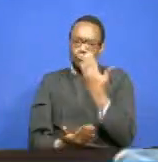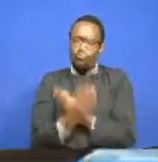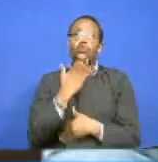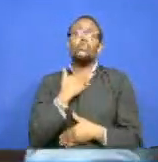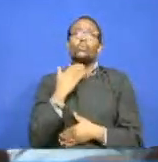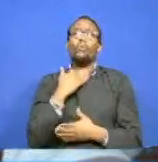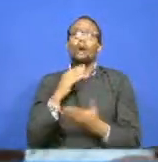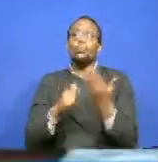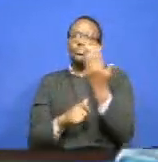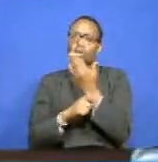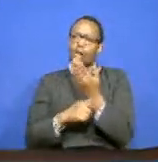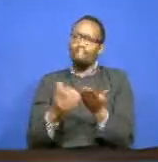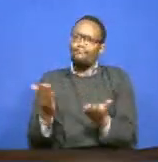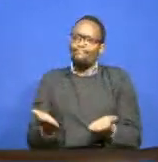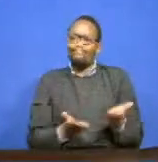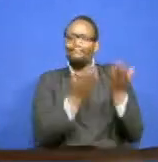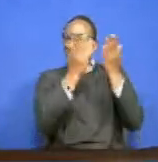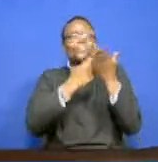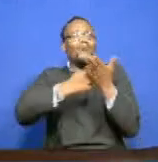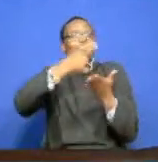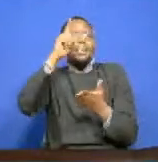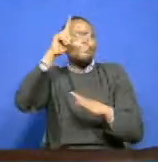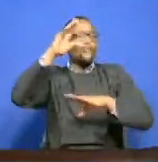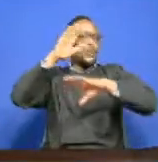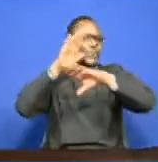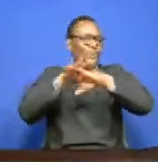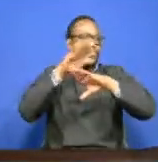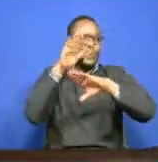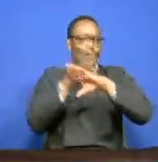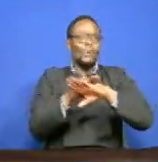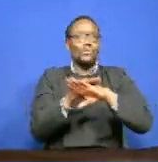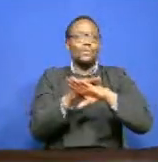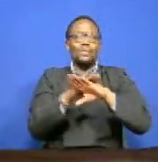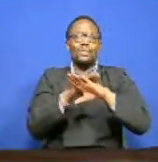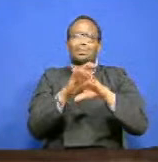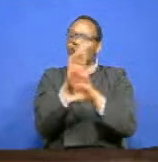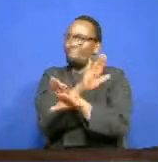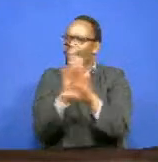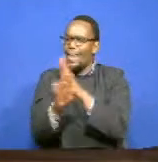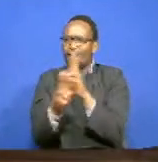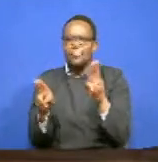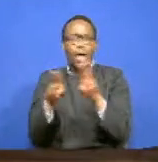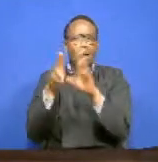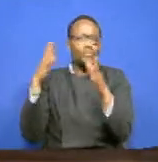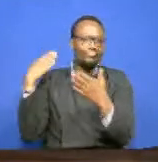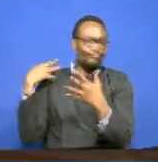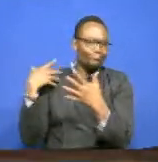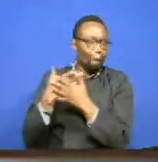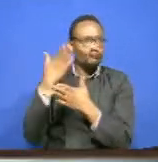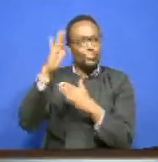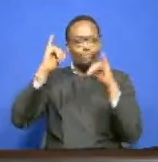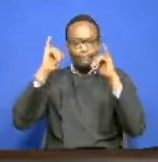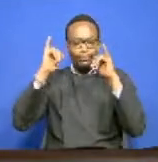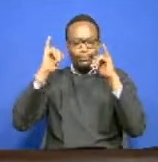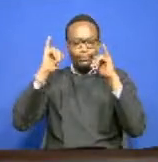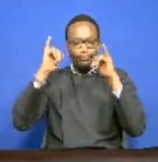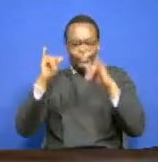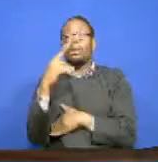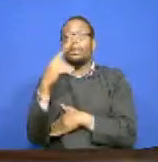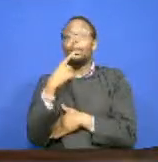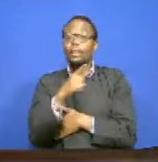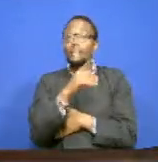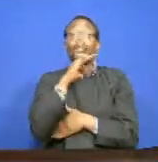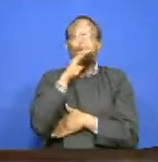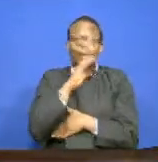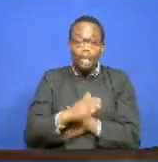lift His name high, for He has been good to us. No matter what we've gone through, He remains God. And He tells you,